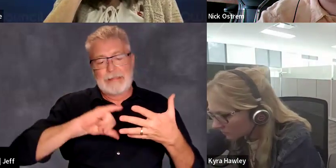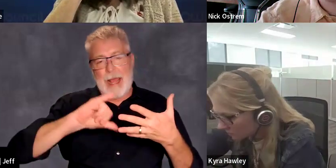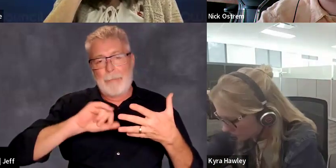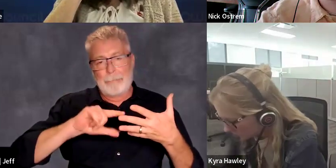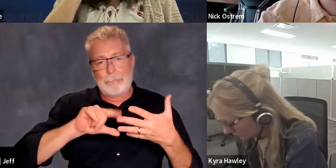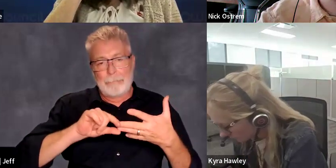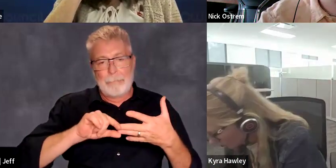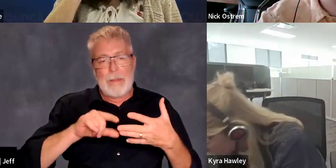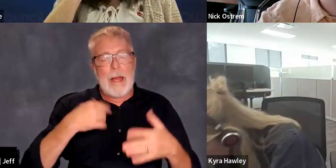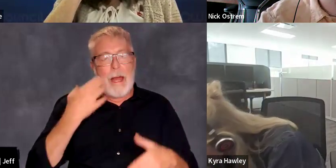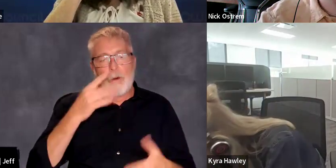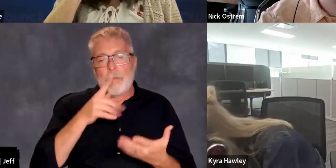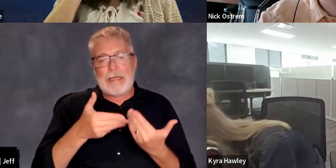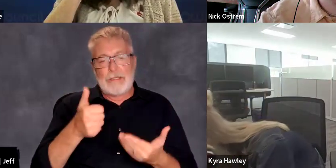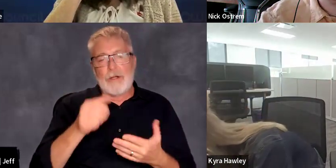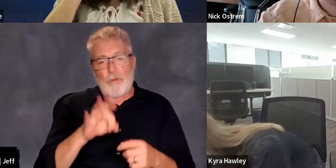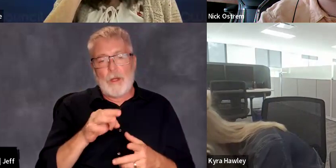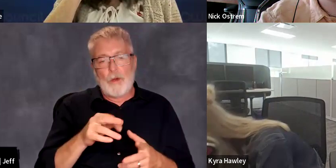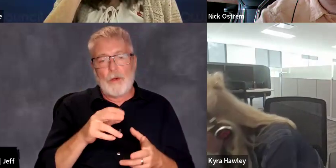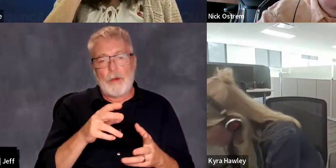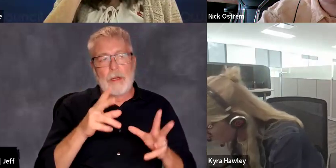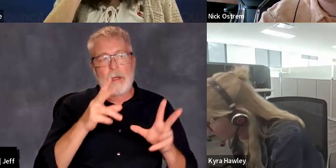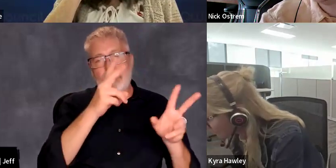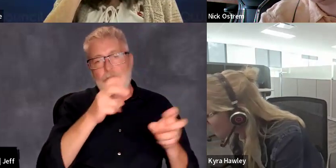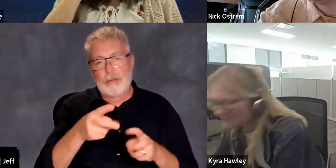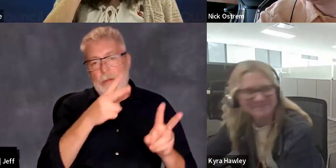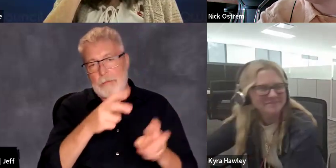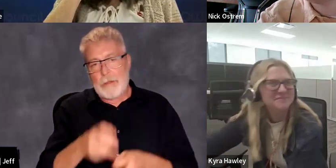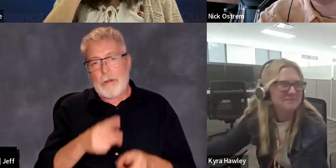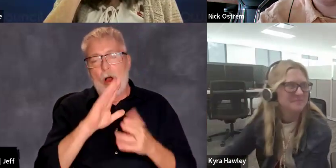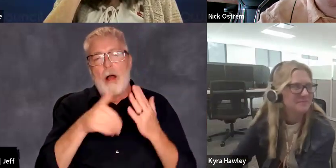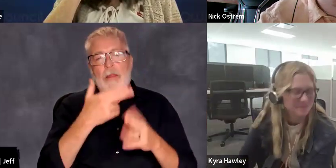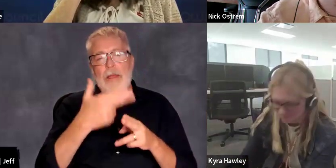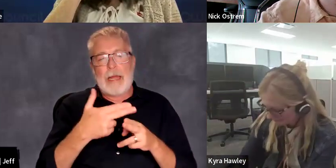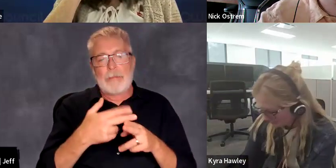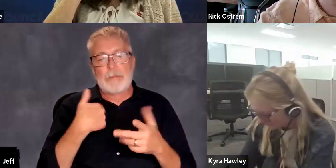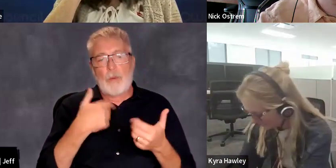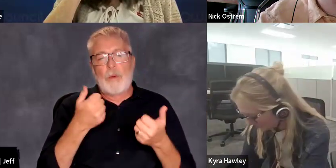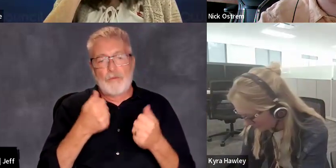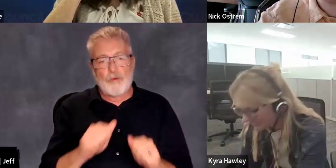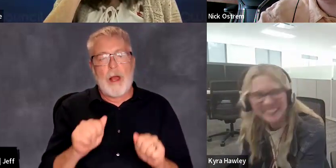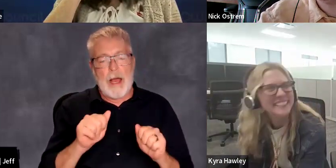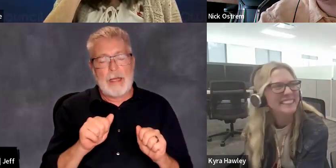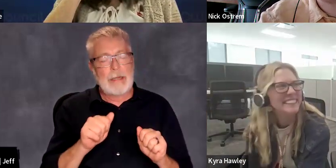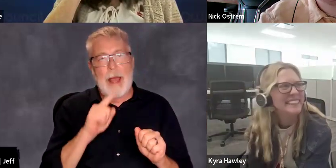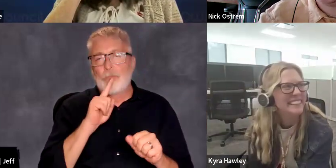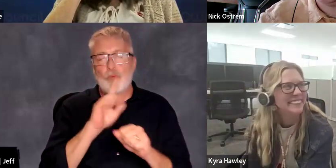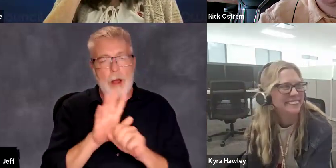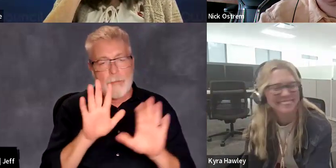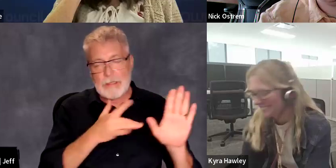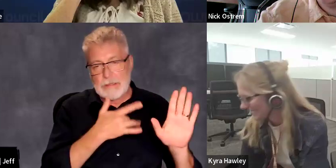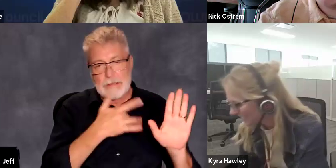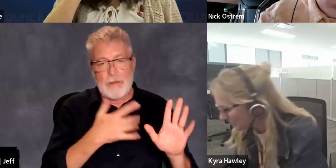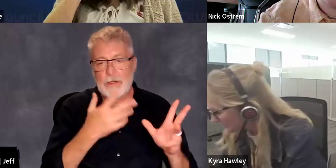I'm aware that it would be much easier if we were able to just tunnel the names from step 3 to step 4, but we have tried that. I promise you, there has been